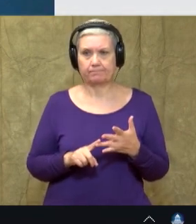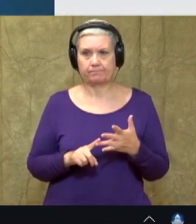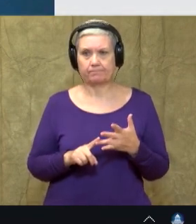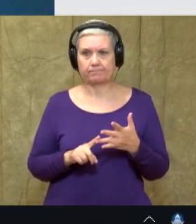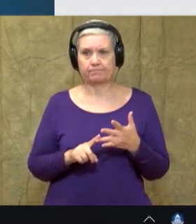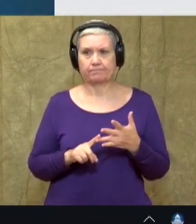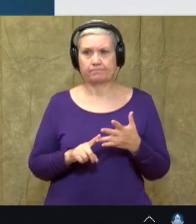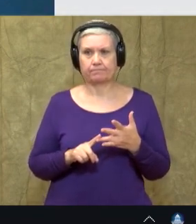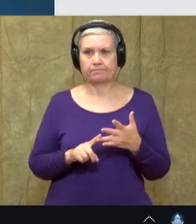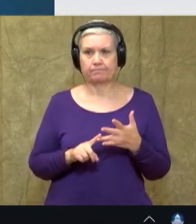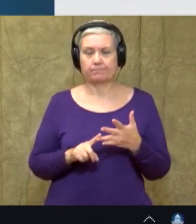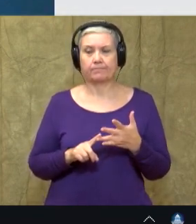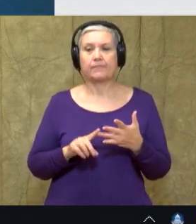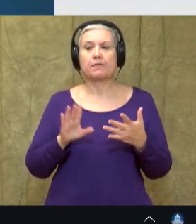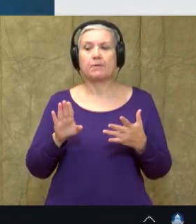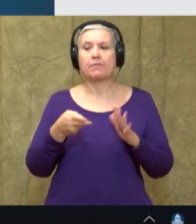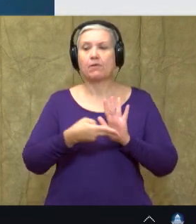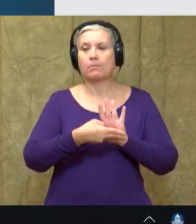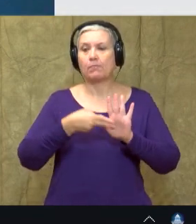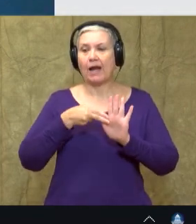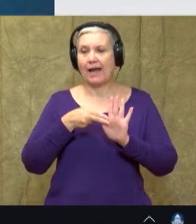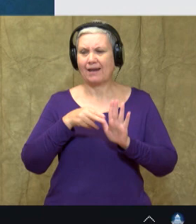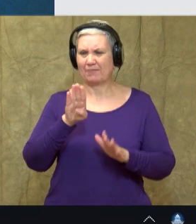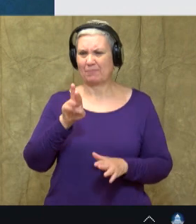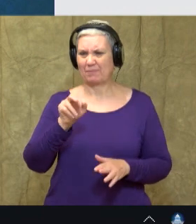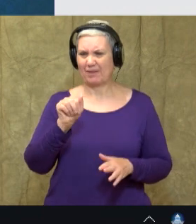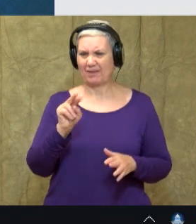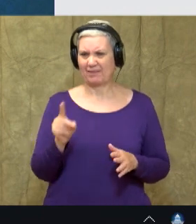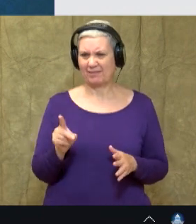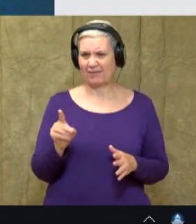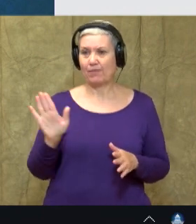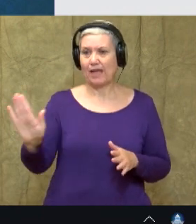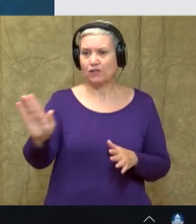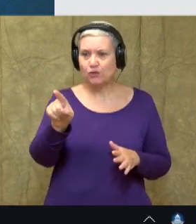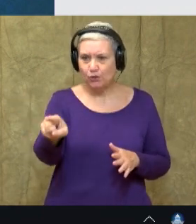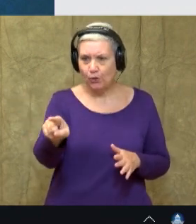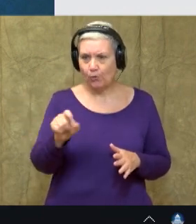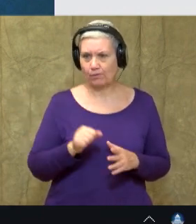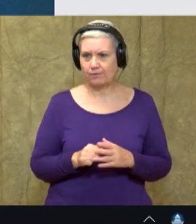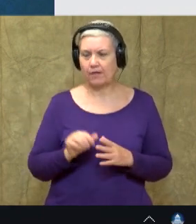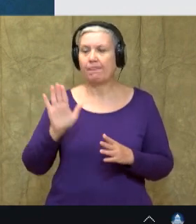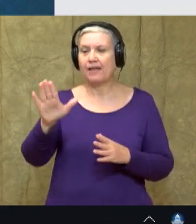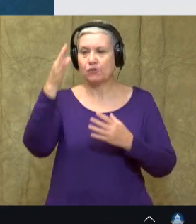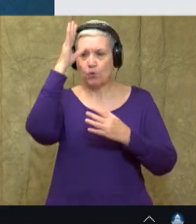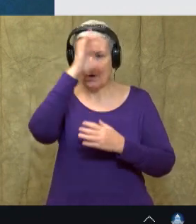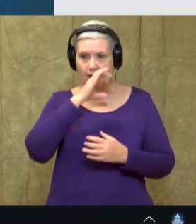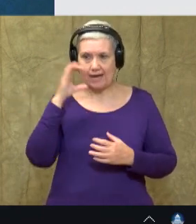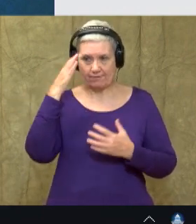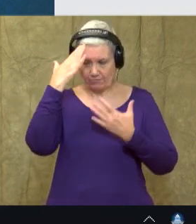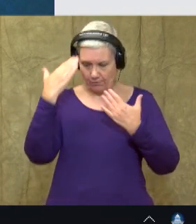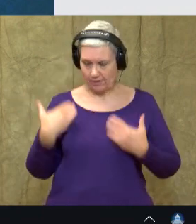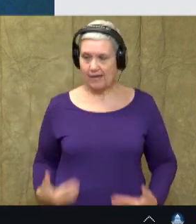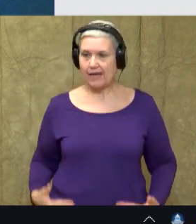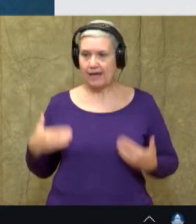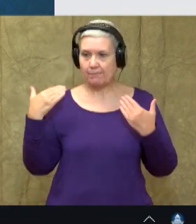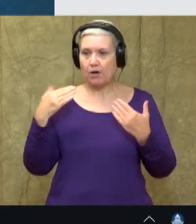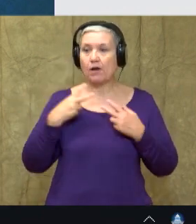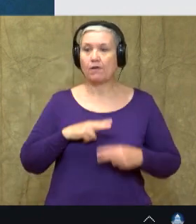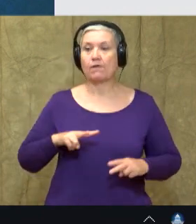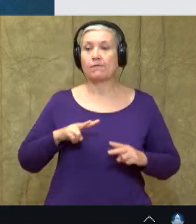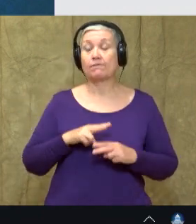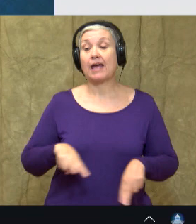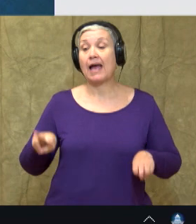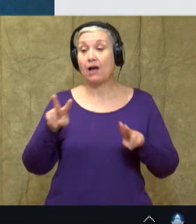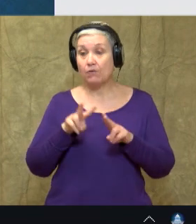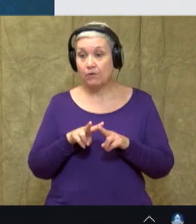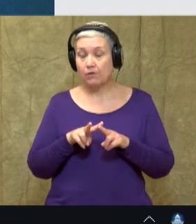Tip number four, be mindful of your brand. Your brand is you. That's your image, your mission, your values, your vision.